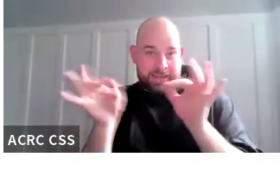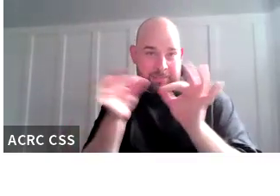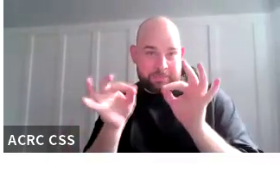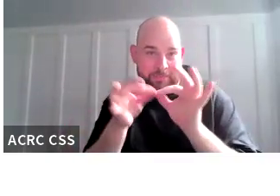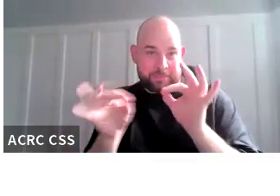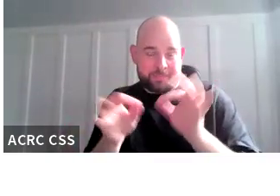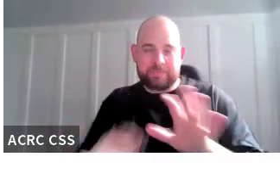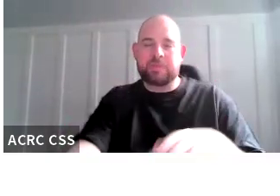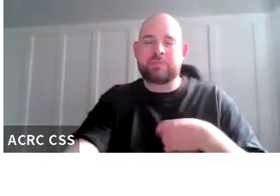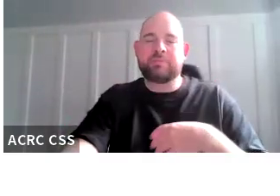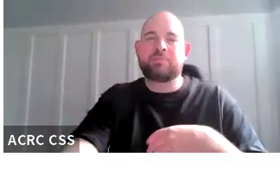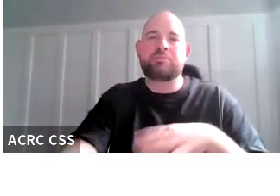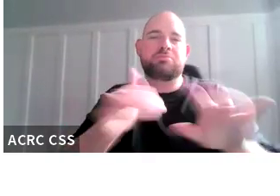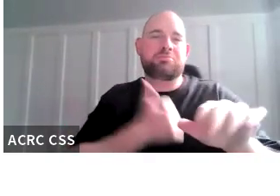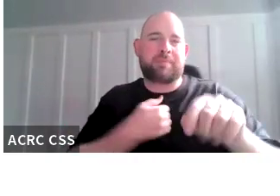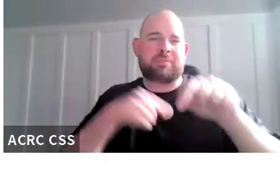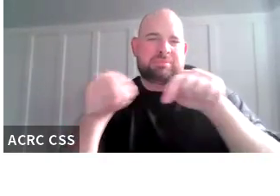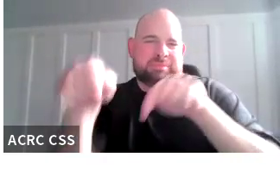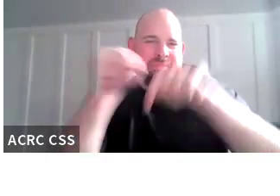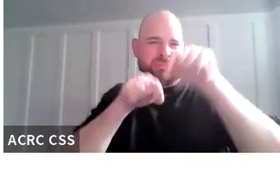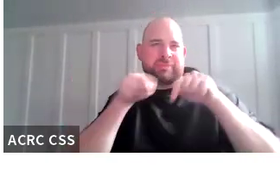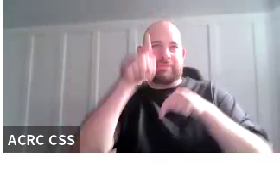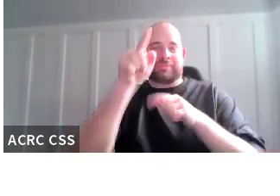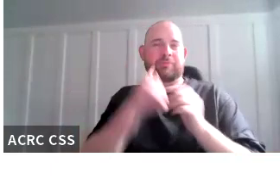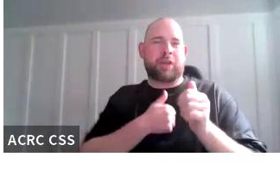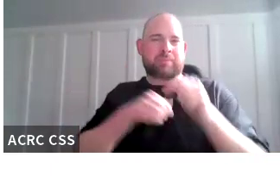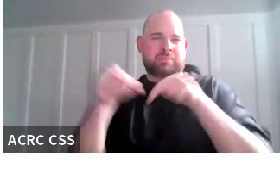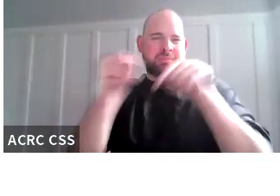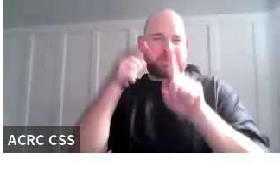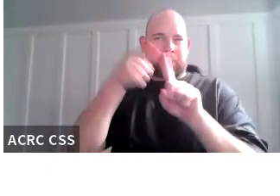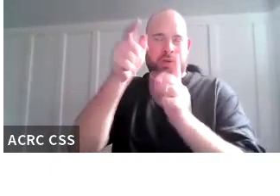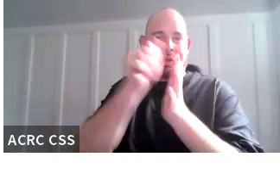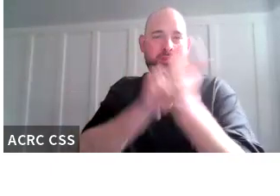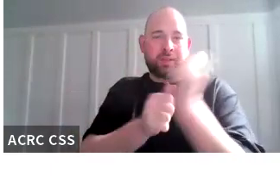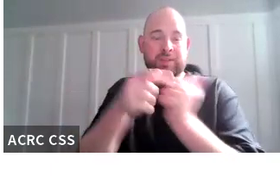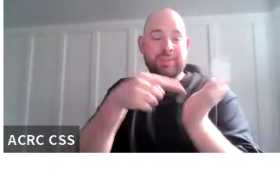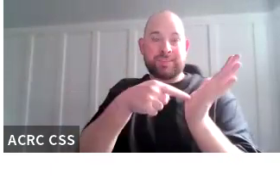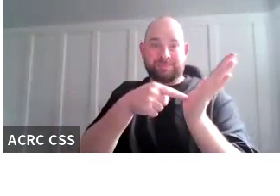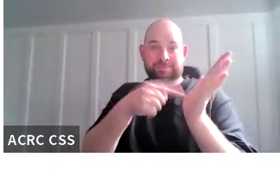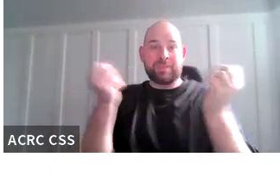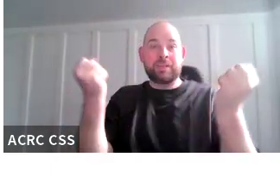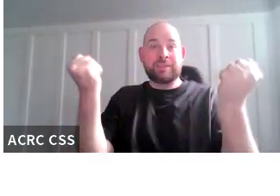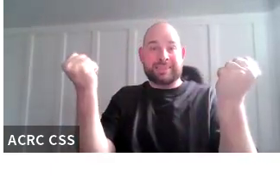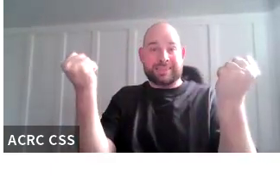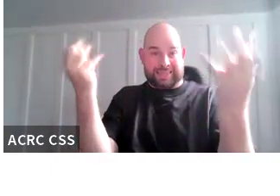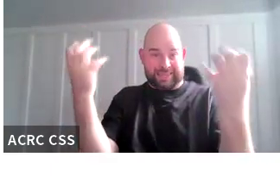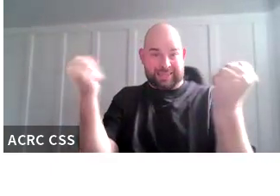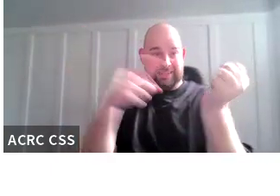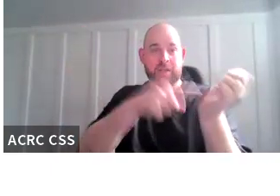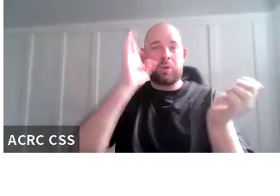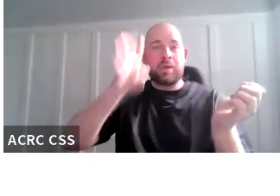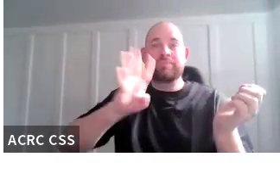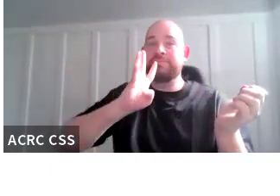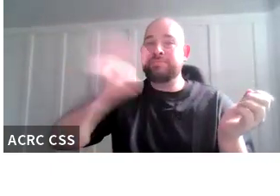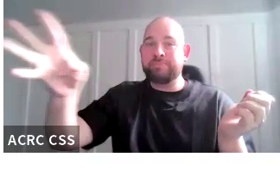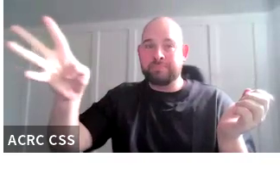So these caption glasses, I'm actually going to go back a little bit if you don't mind. One more point about these